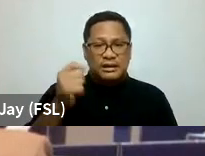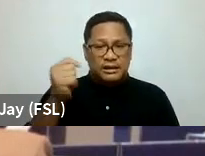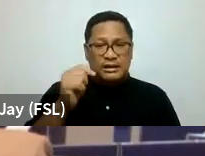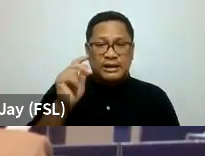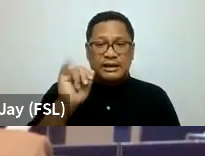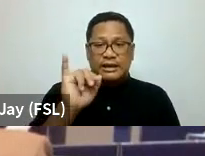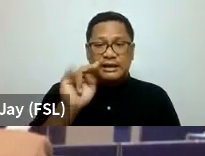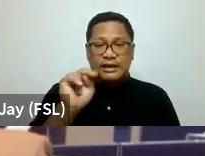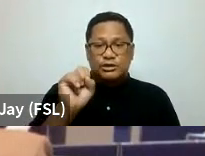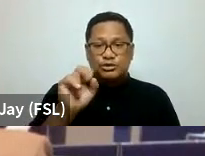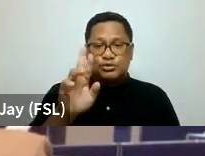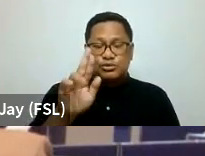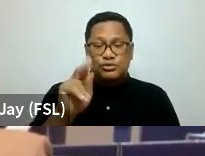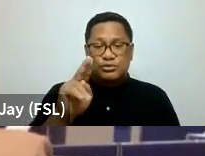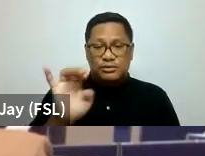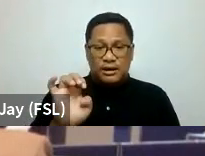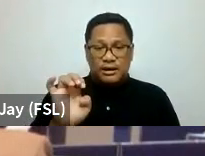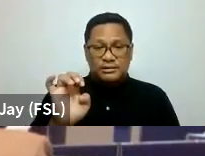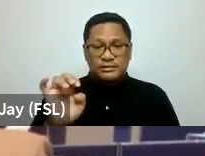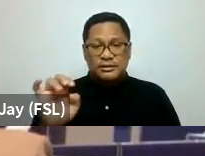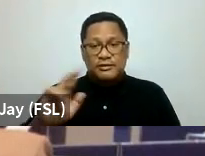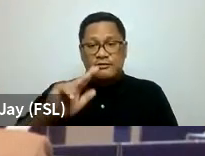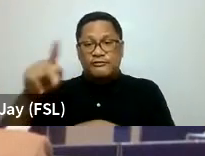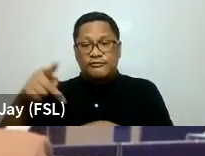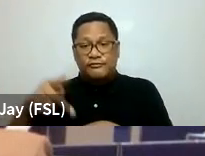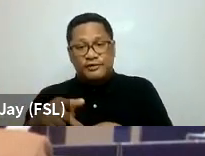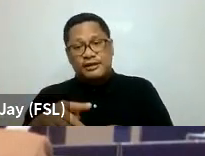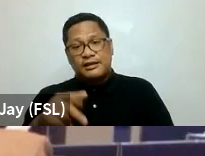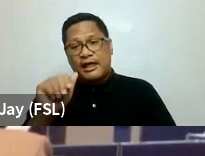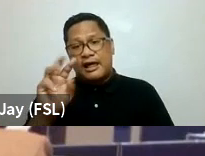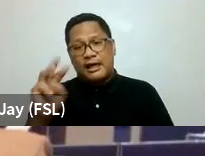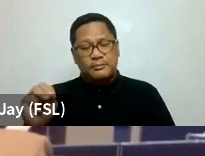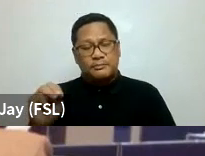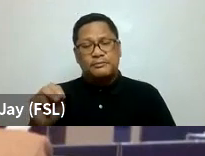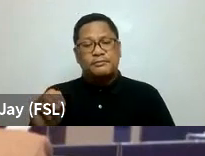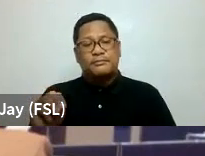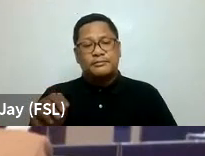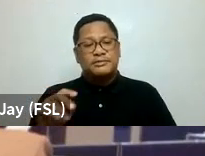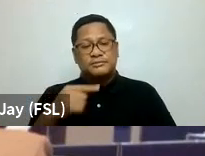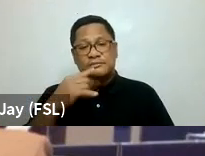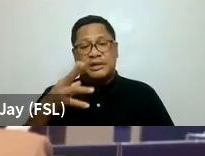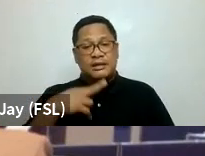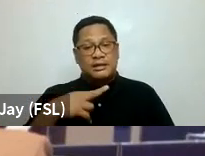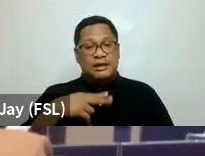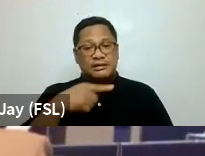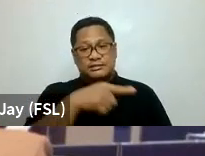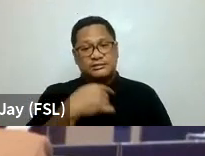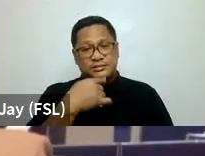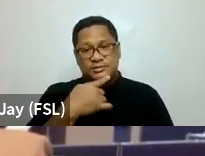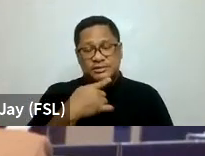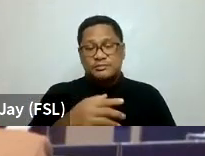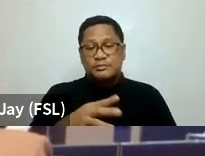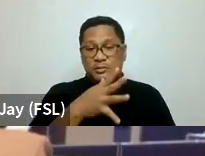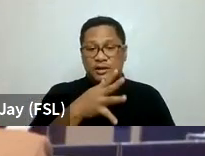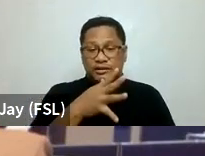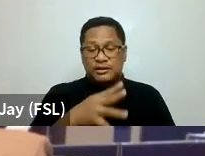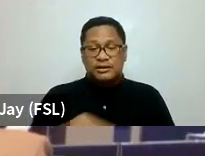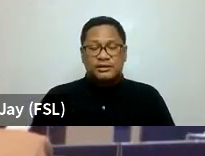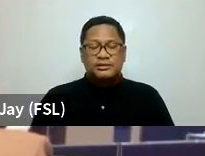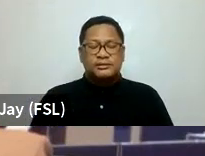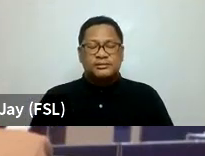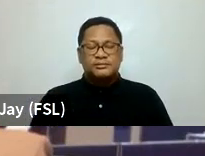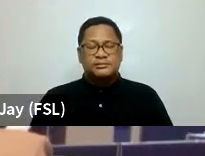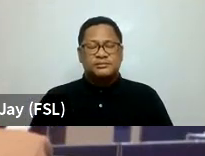Life. On my right is my mother. Okay, my mother. My mother ko has been with the insurance business